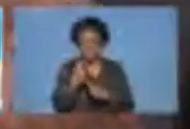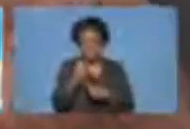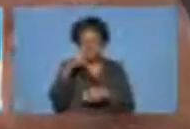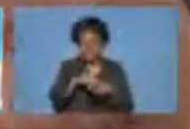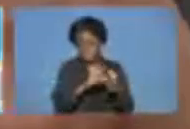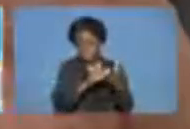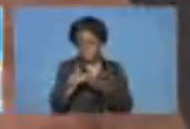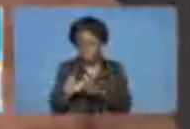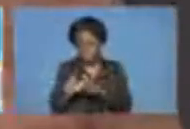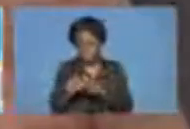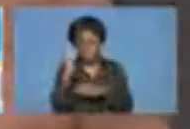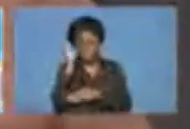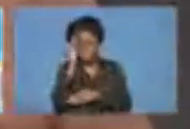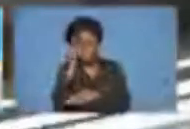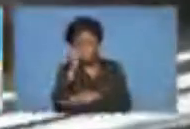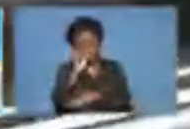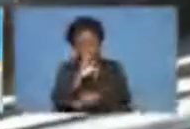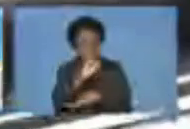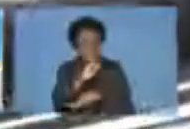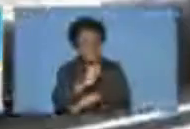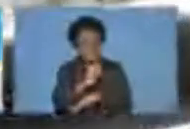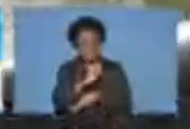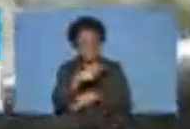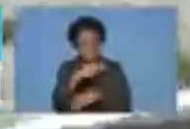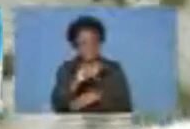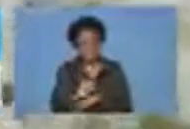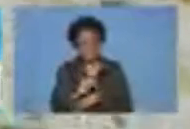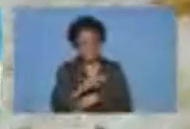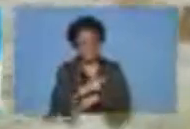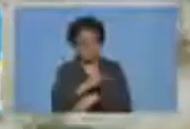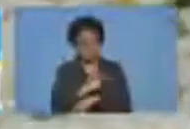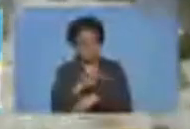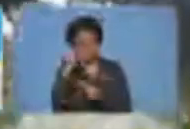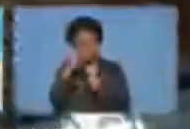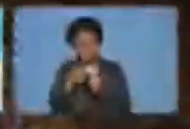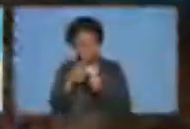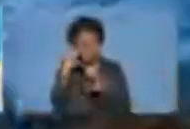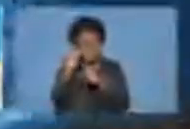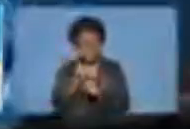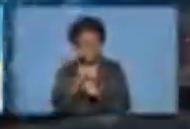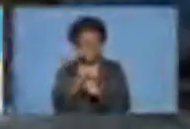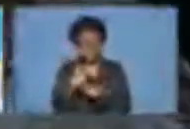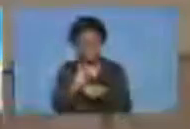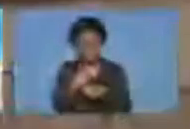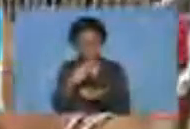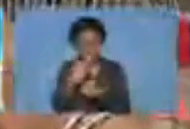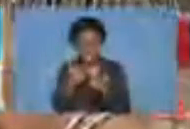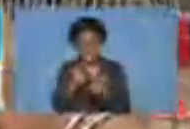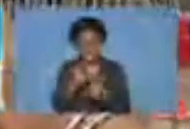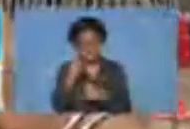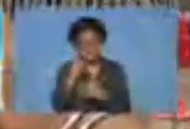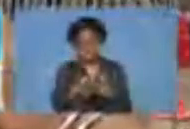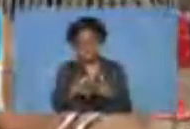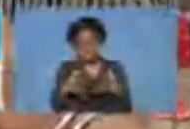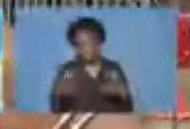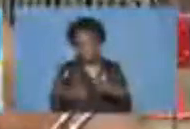initiatives. Pastor Stephen Monroe reflected on the accomplishments made so far. We have seen tremendous